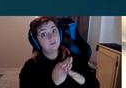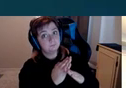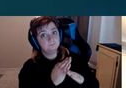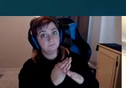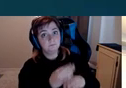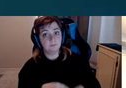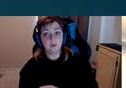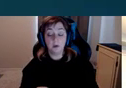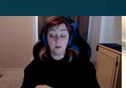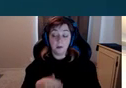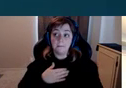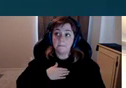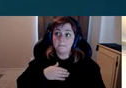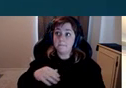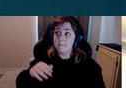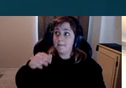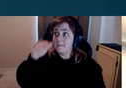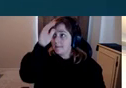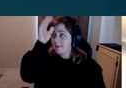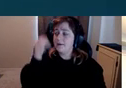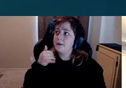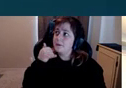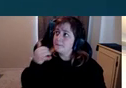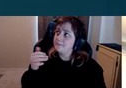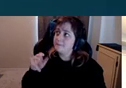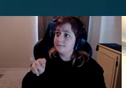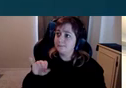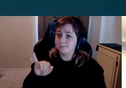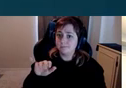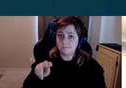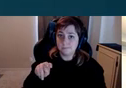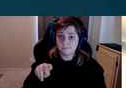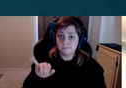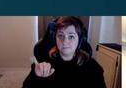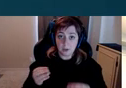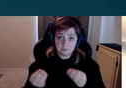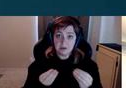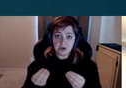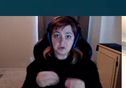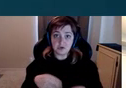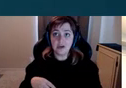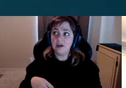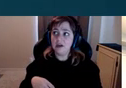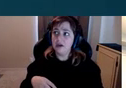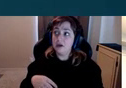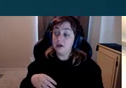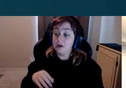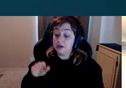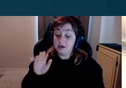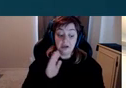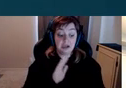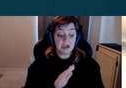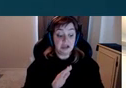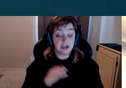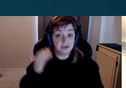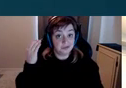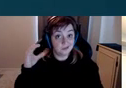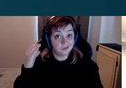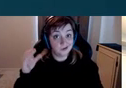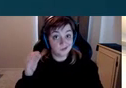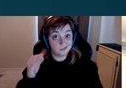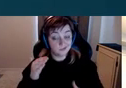ministry. And at the ministry, he found out it was his own cousin who was blocking him from getting his the passports for his